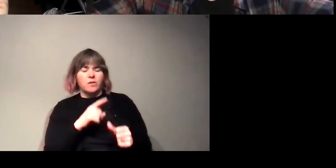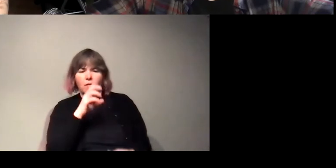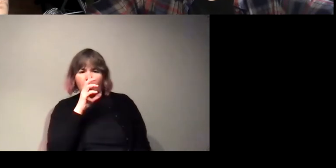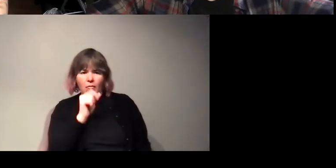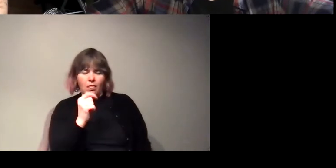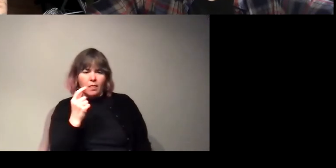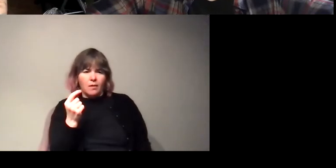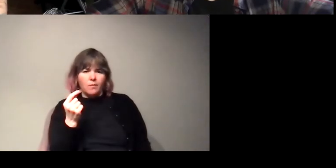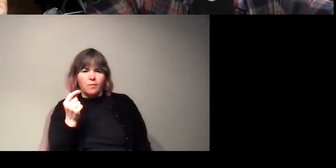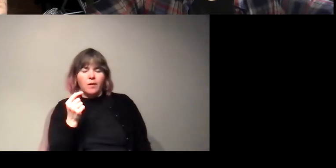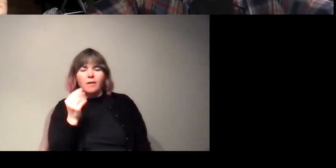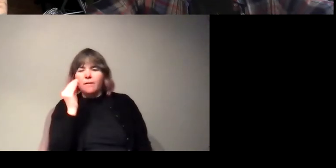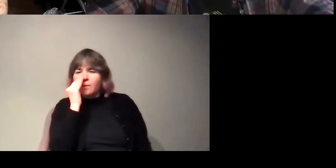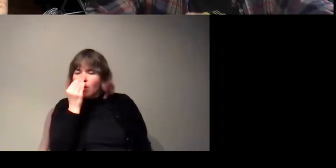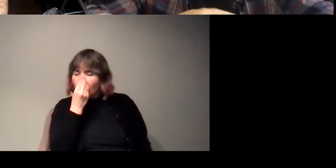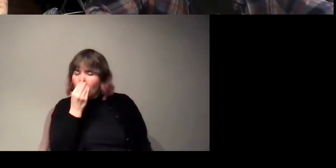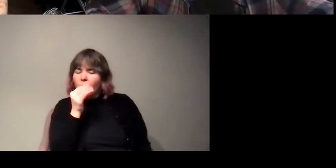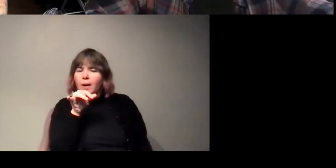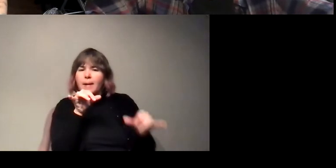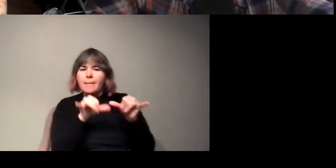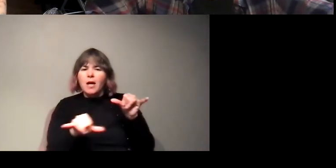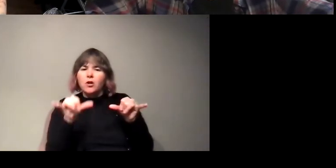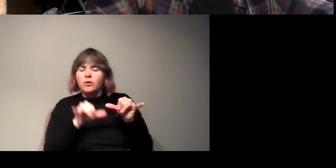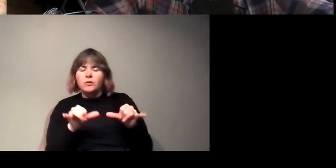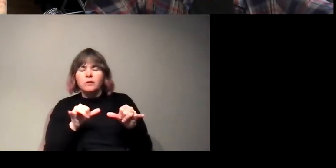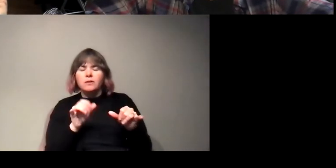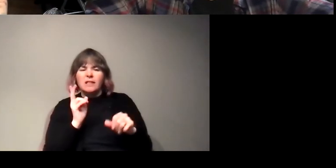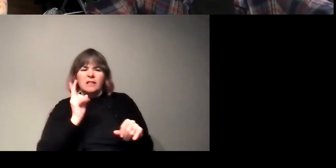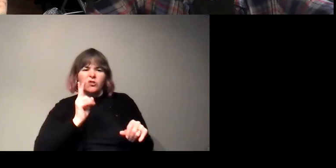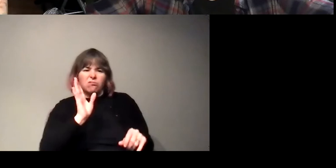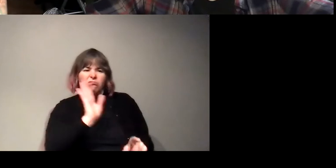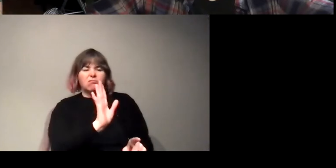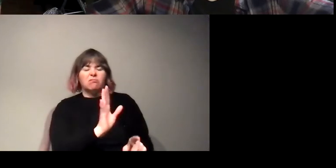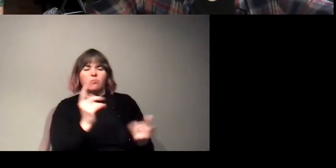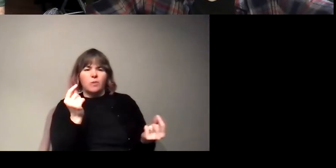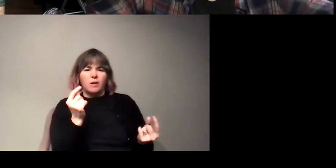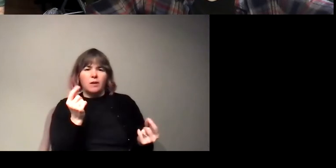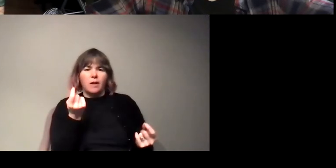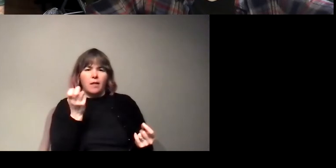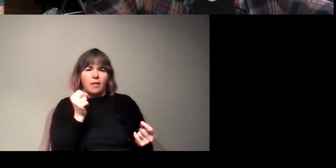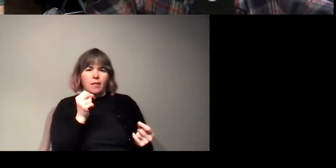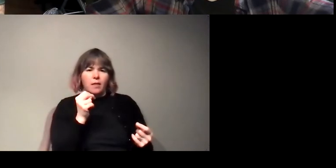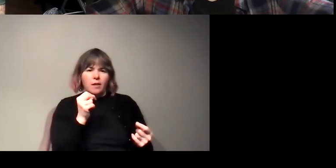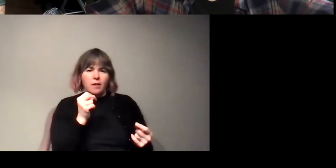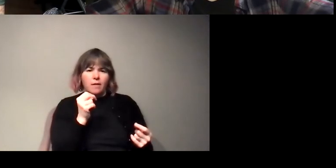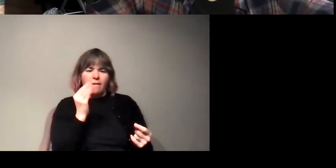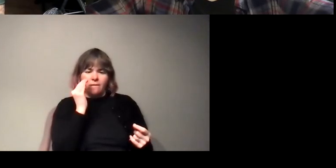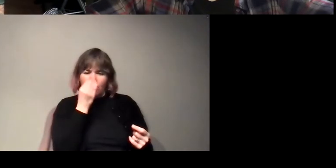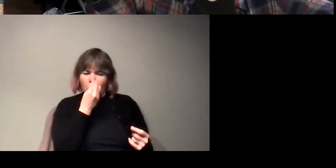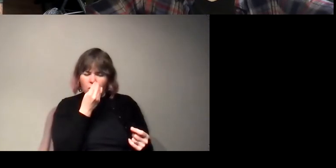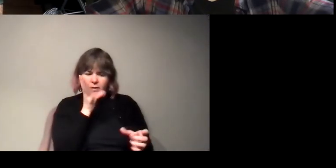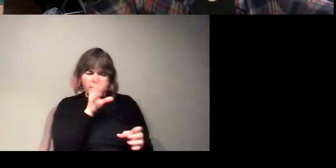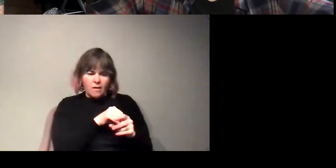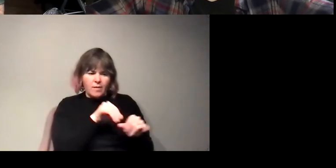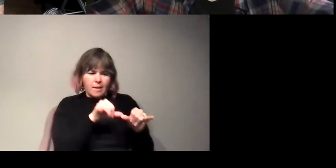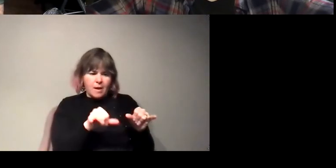to floral patterning and studying the history of floral patterning. And then I became more interested in what florals were in those patterns